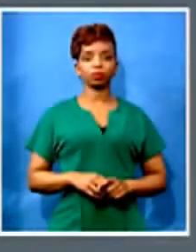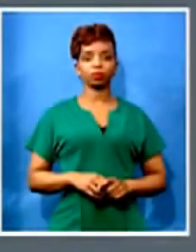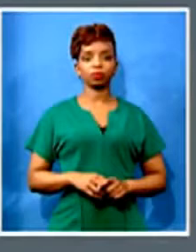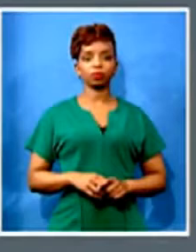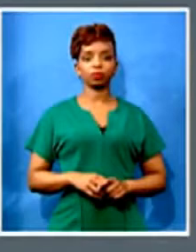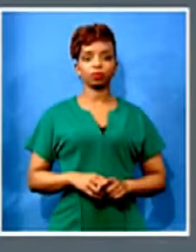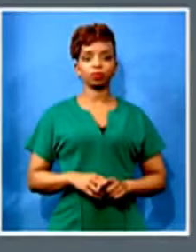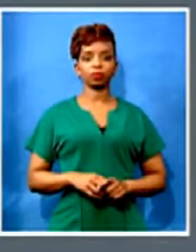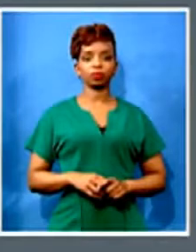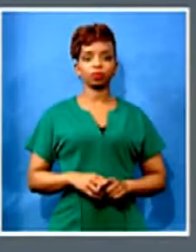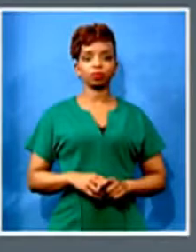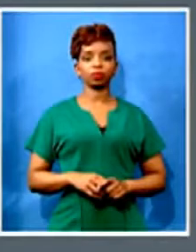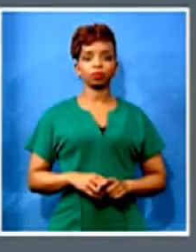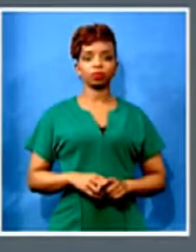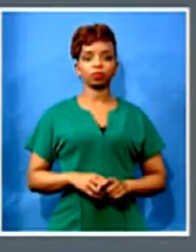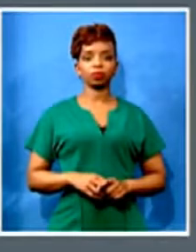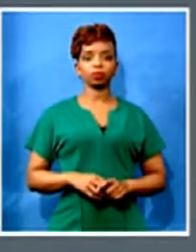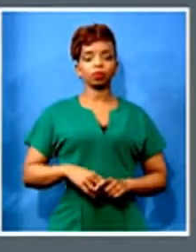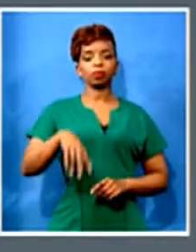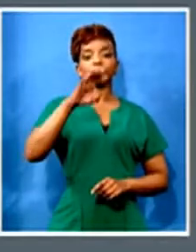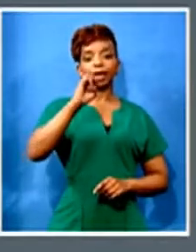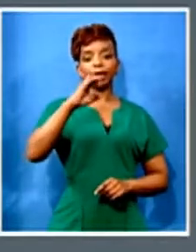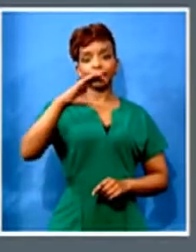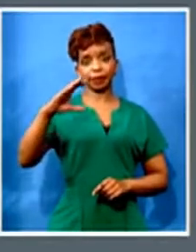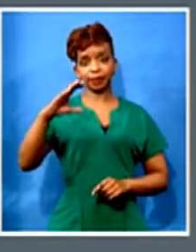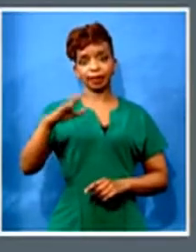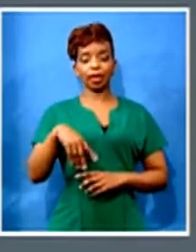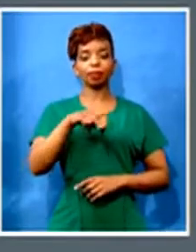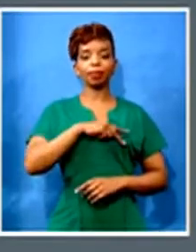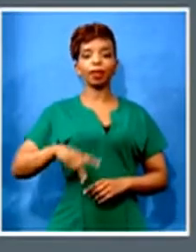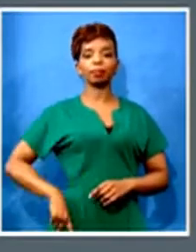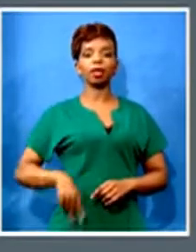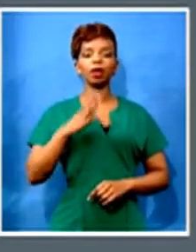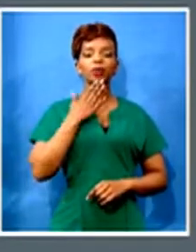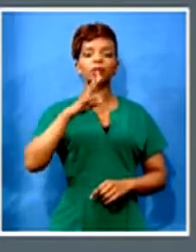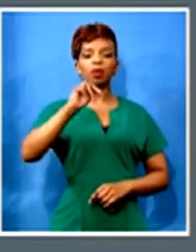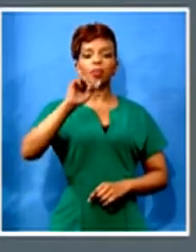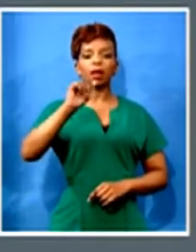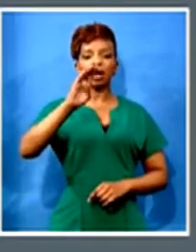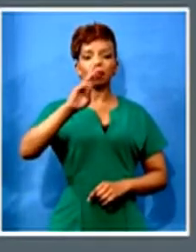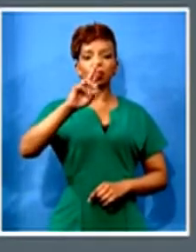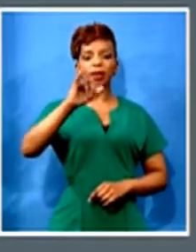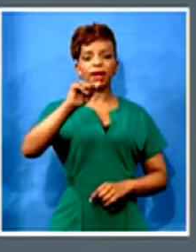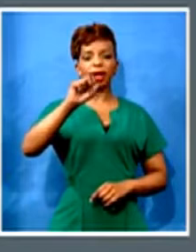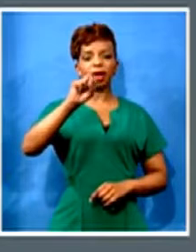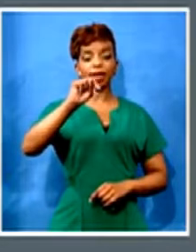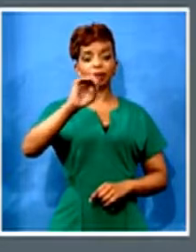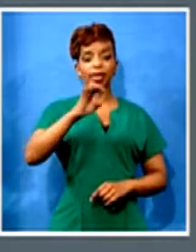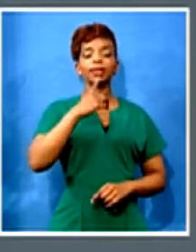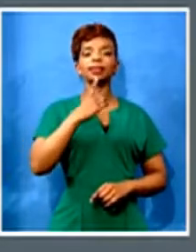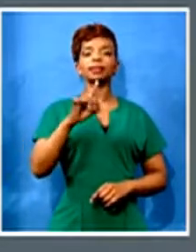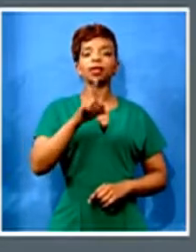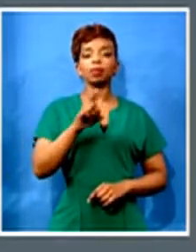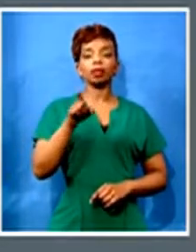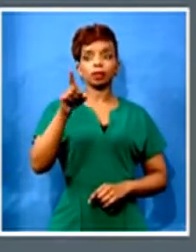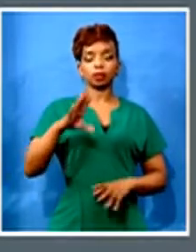Eastern Cape Premier Oscar Mabuyane has conceded corruption is derailing the provincial government's efforts to combat the